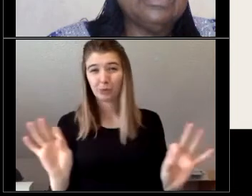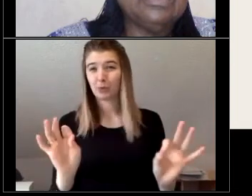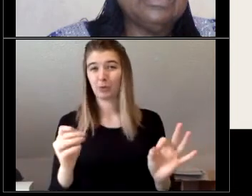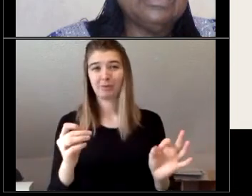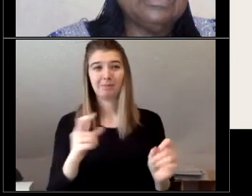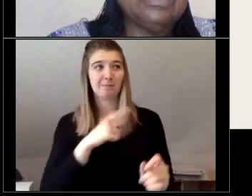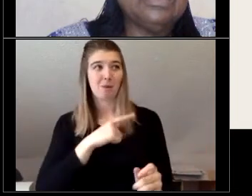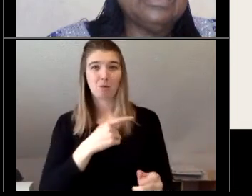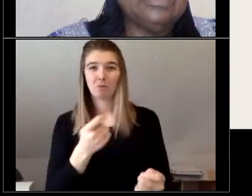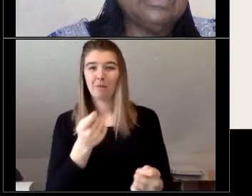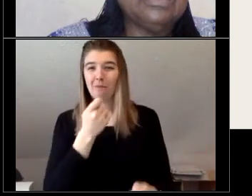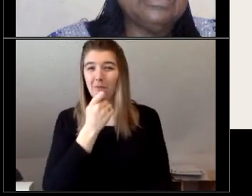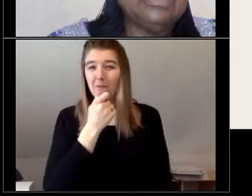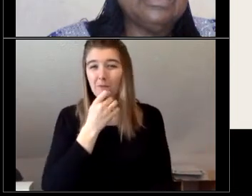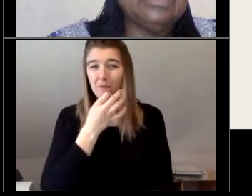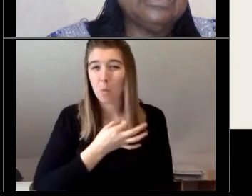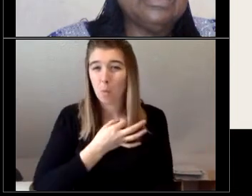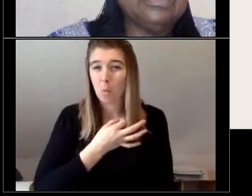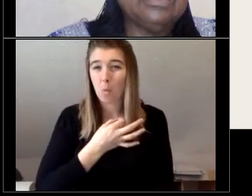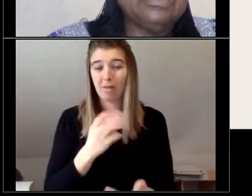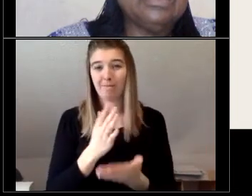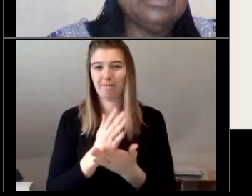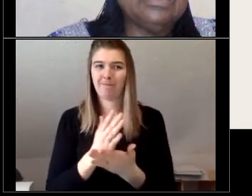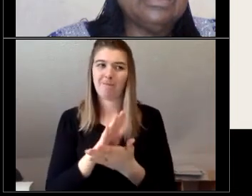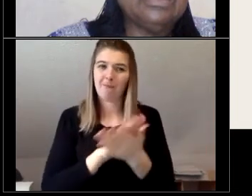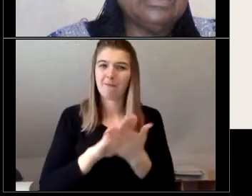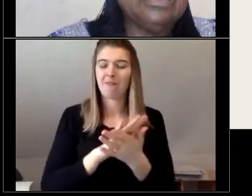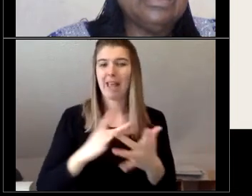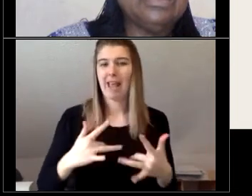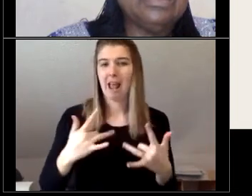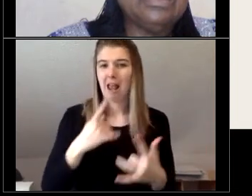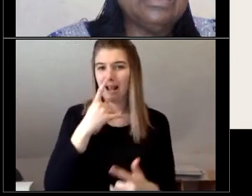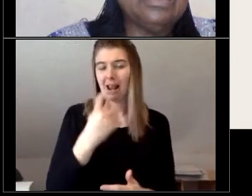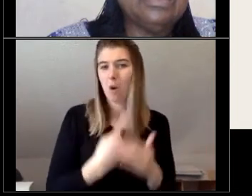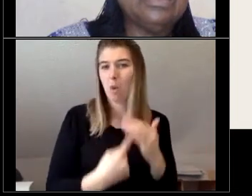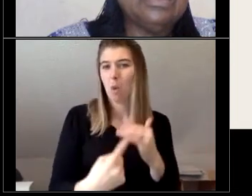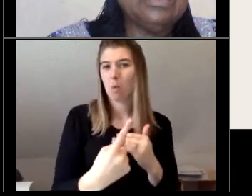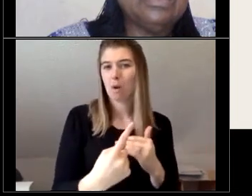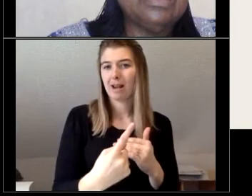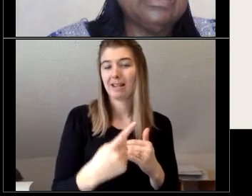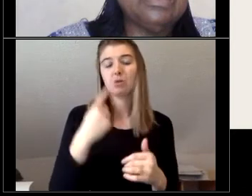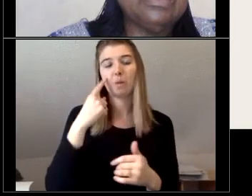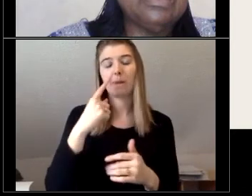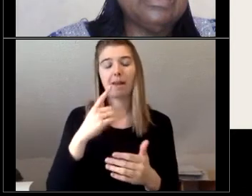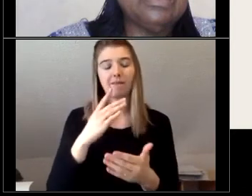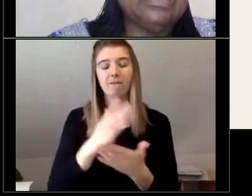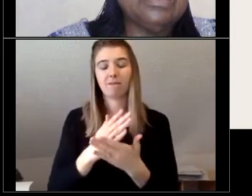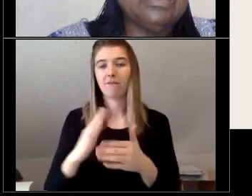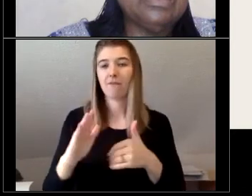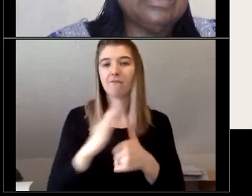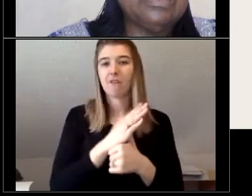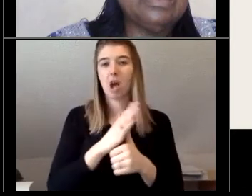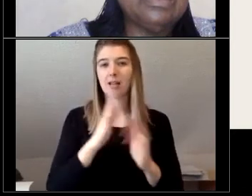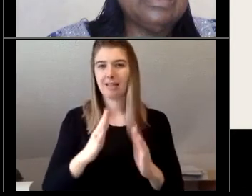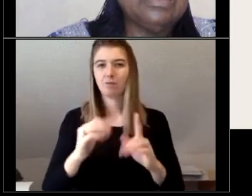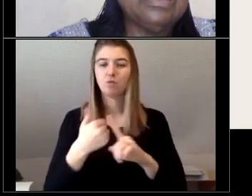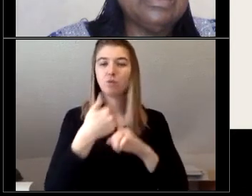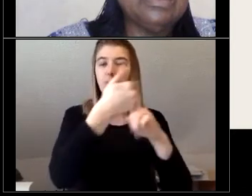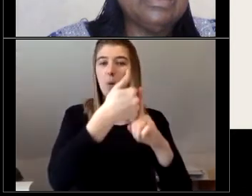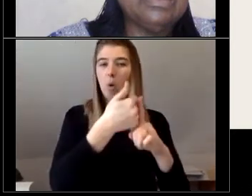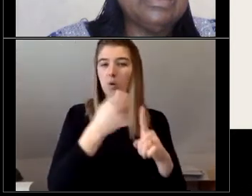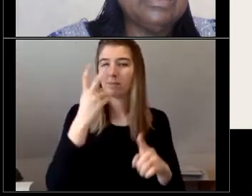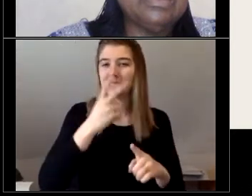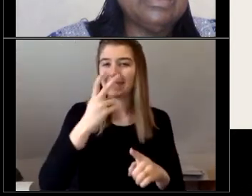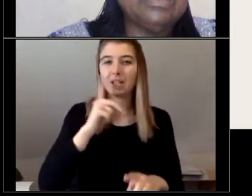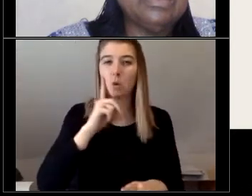there are so few. So it's quite a lonely landscape. So first of all, I think we have to support our senior women. We have to make sure that we are still there to help to